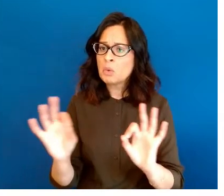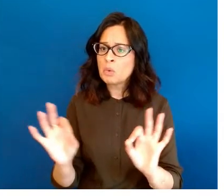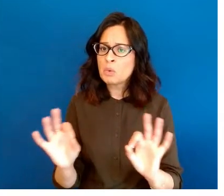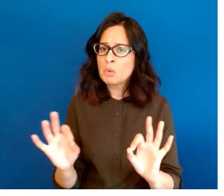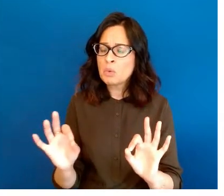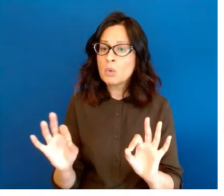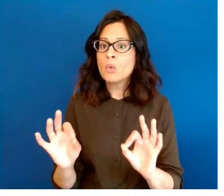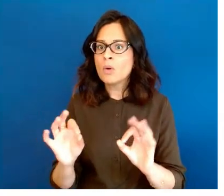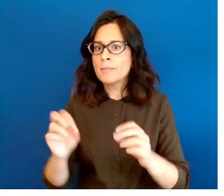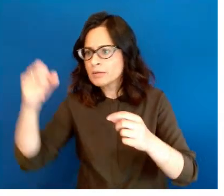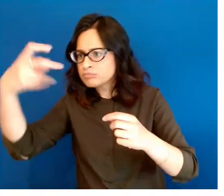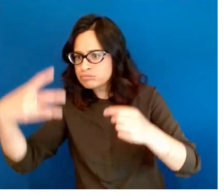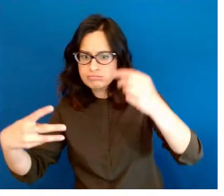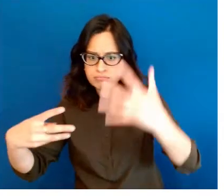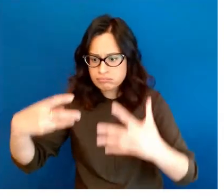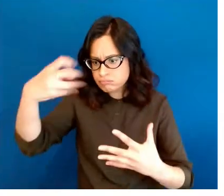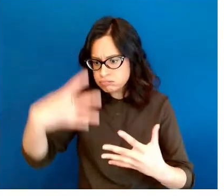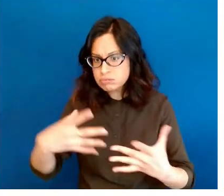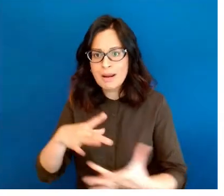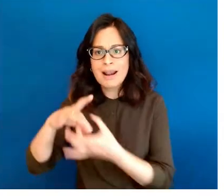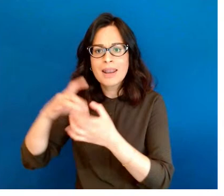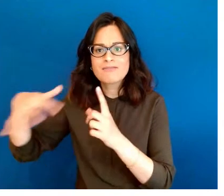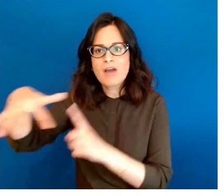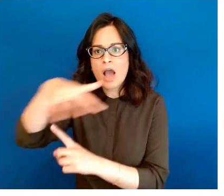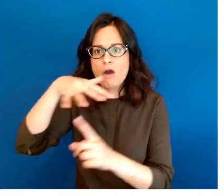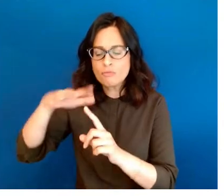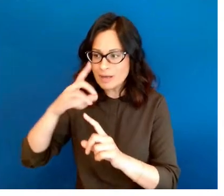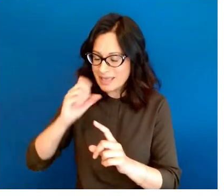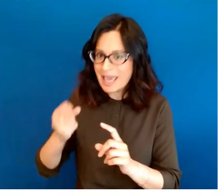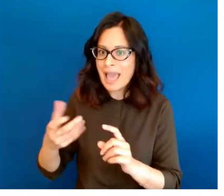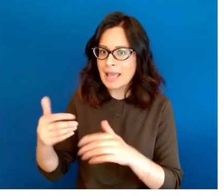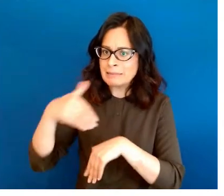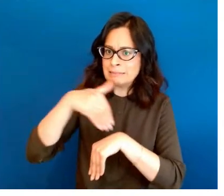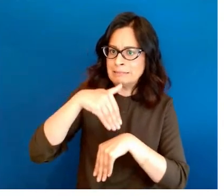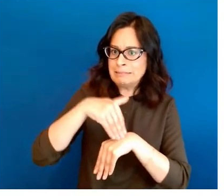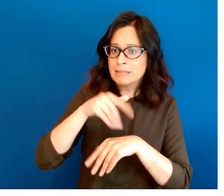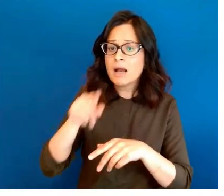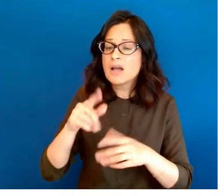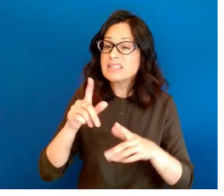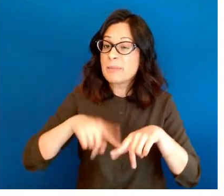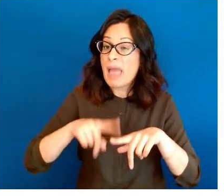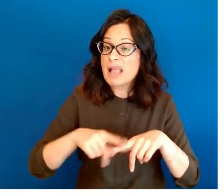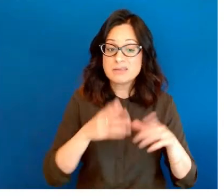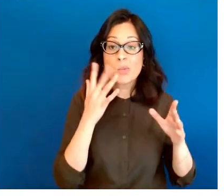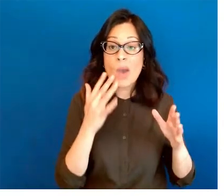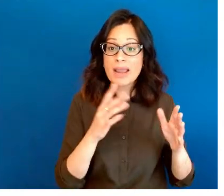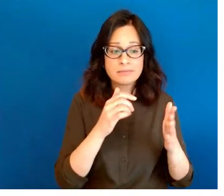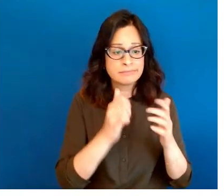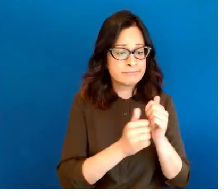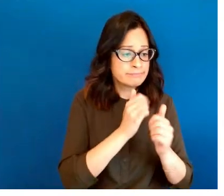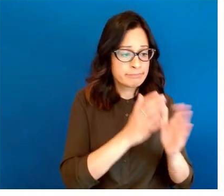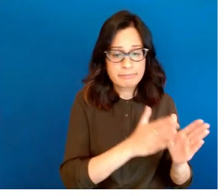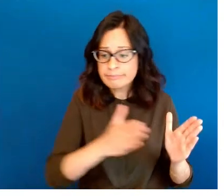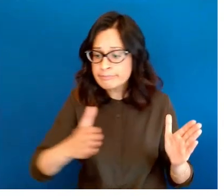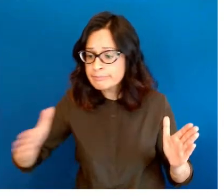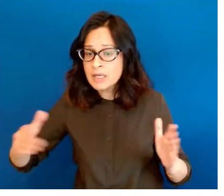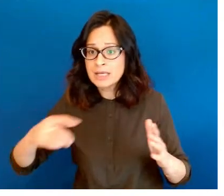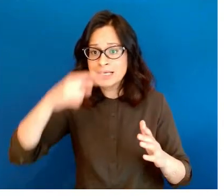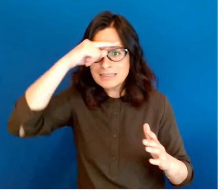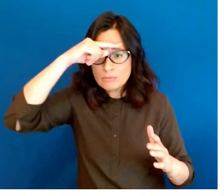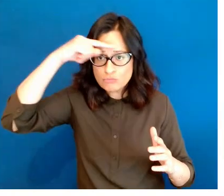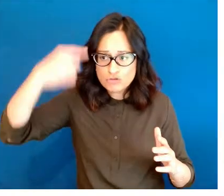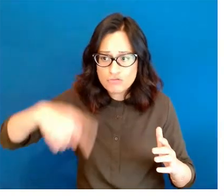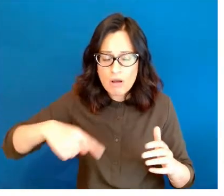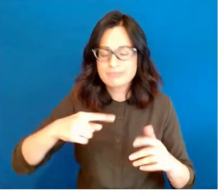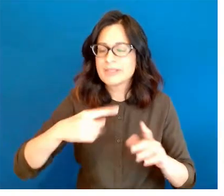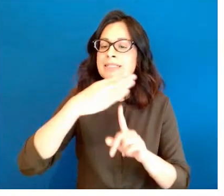the environment that contribute, and these can be seasonal, like temperature, humidity,